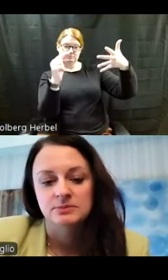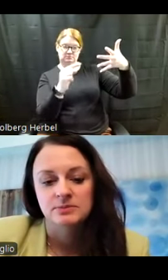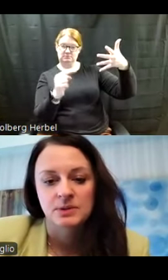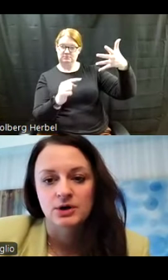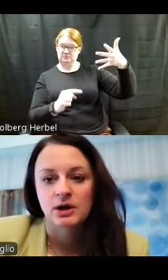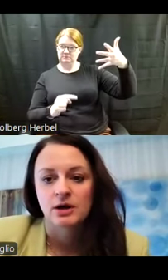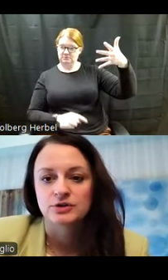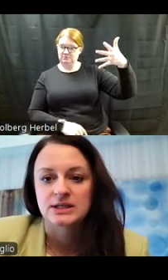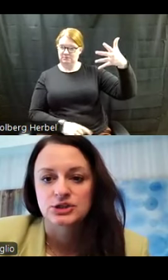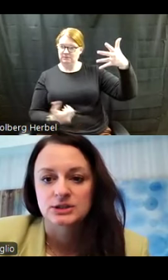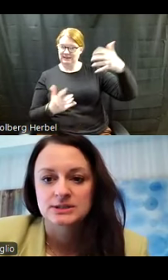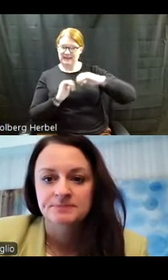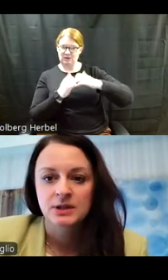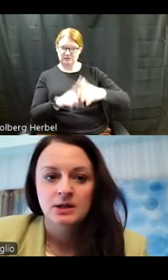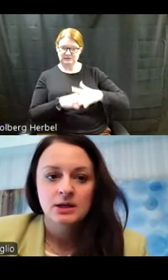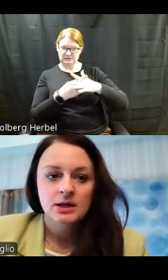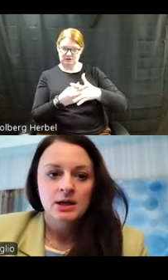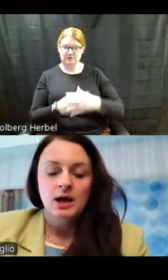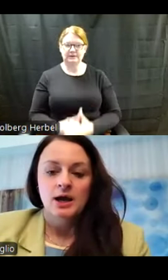having some hard conversations.